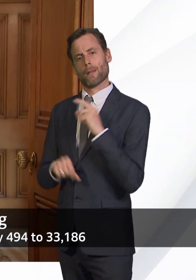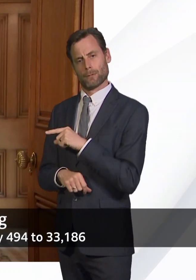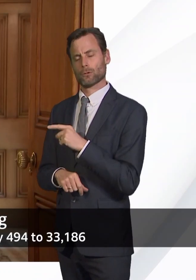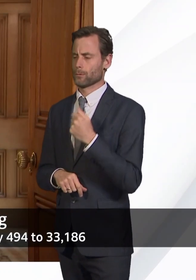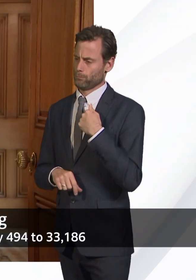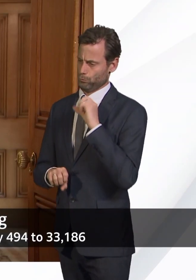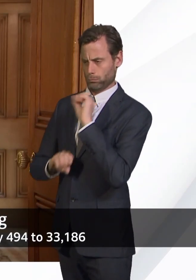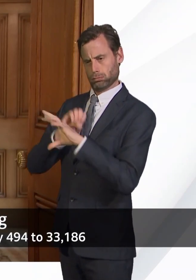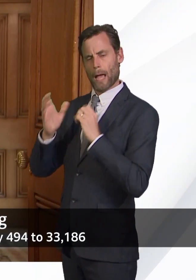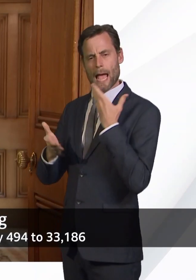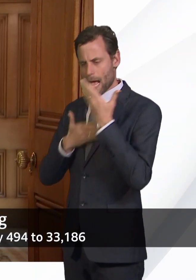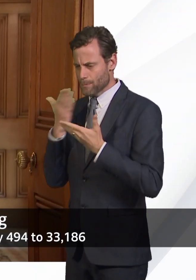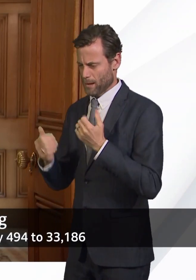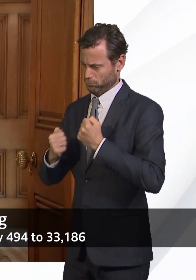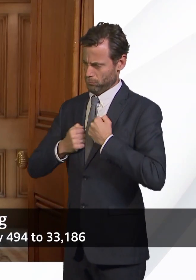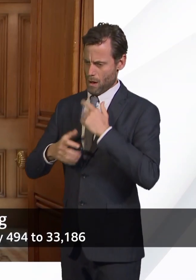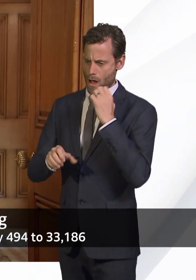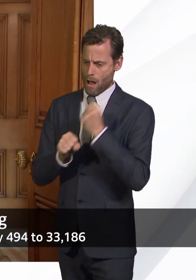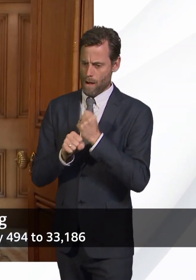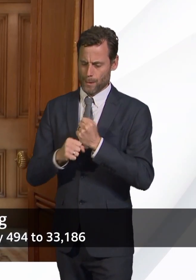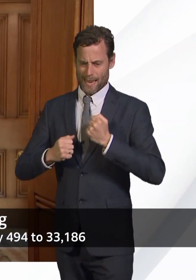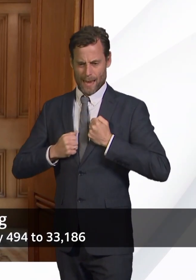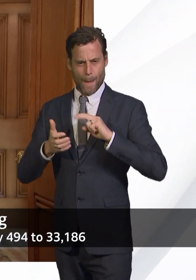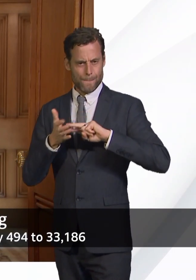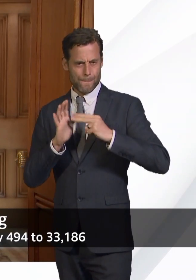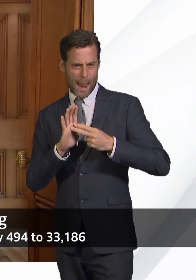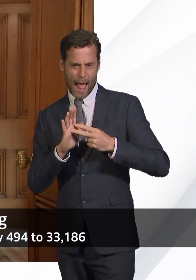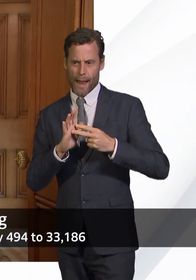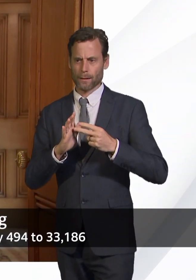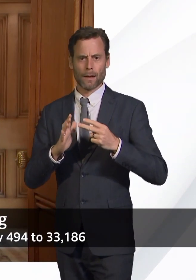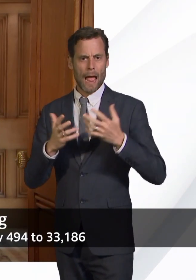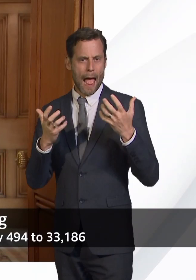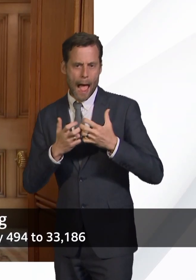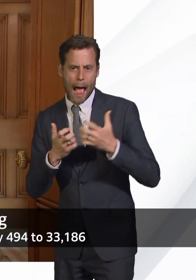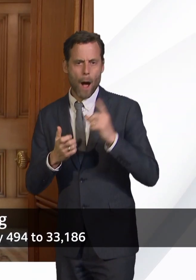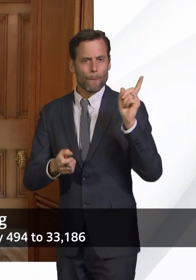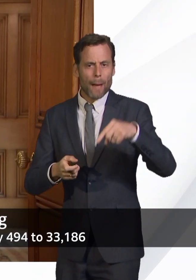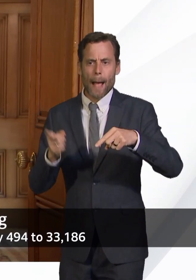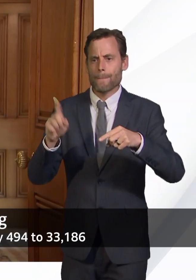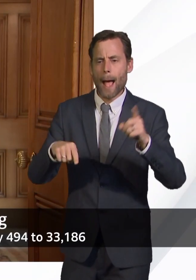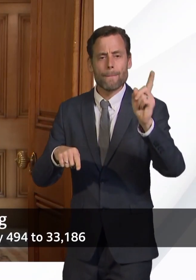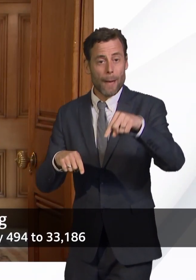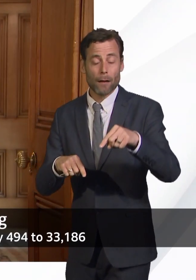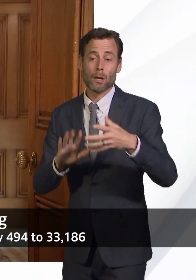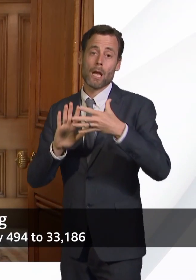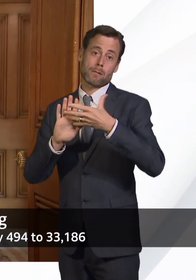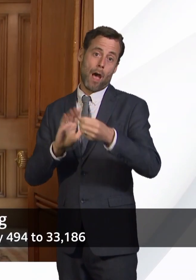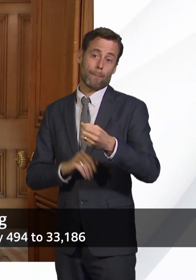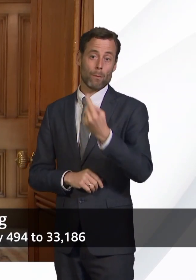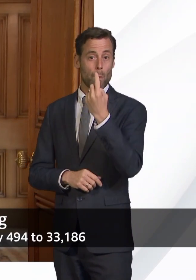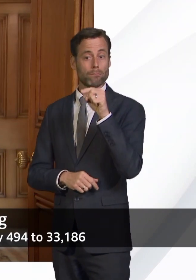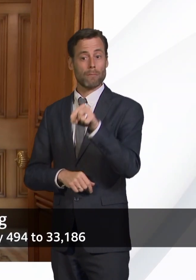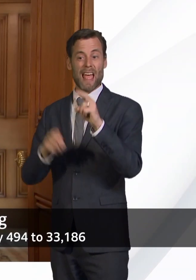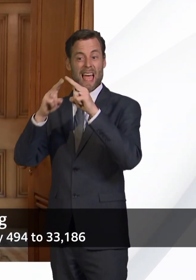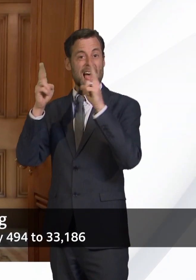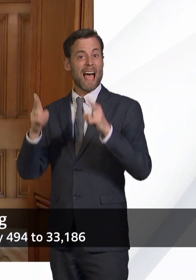and comprehensive plan to restart, reopen and renew the housing market and our